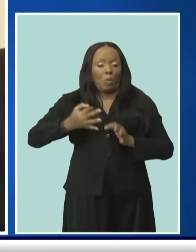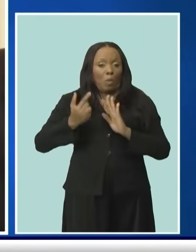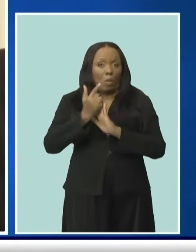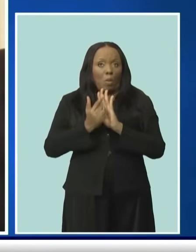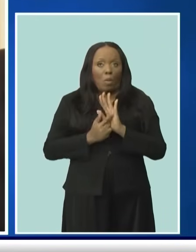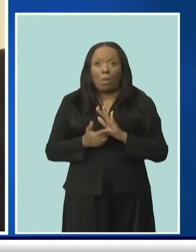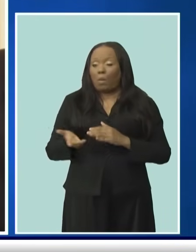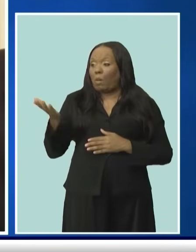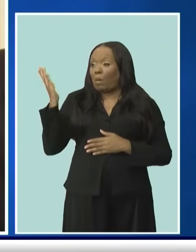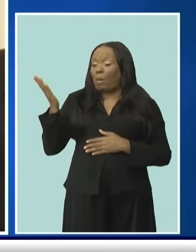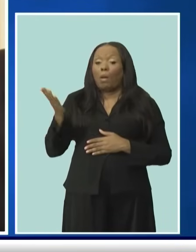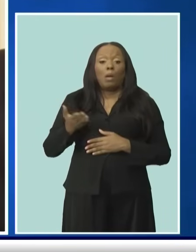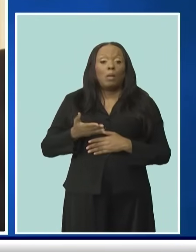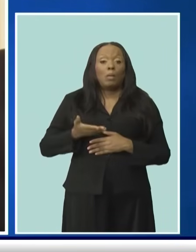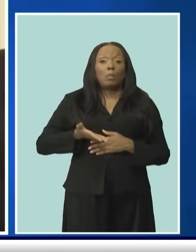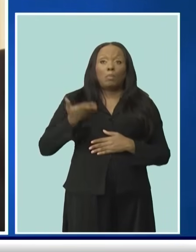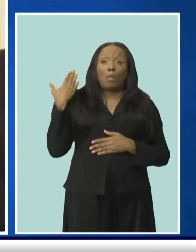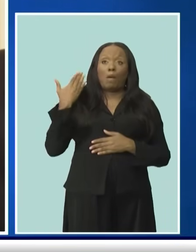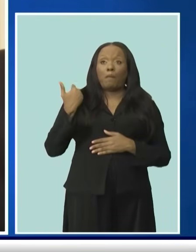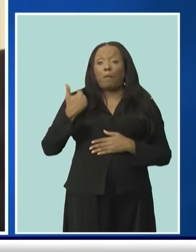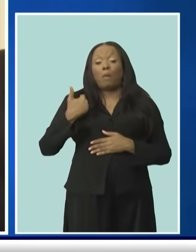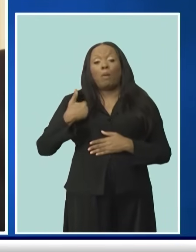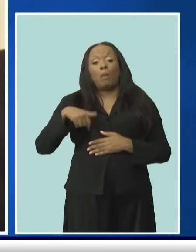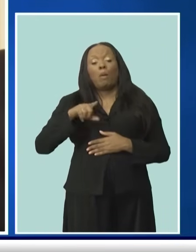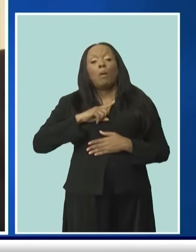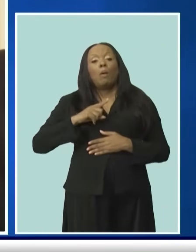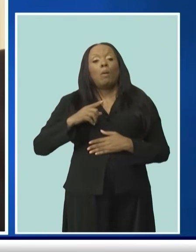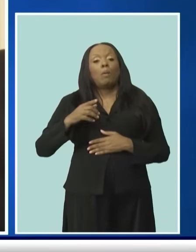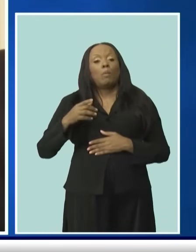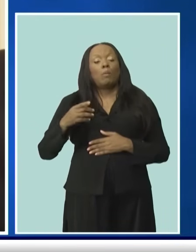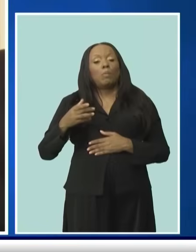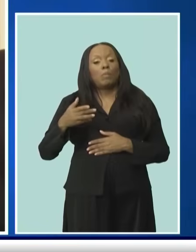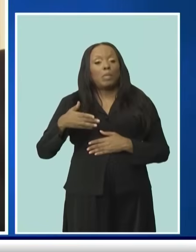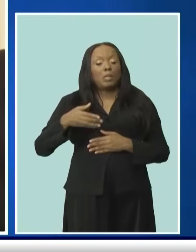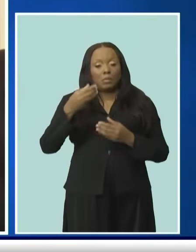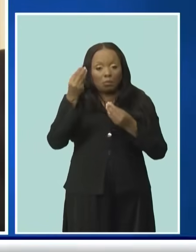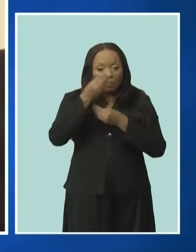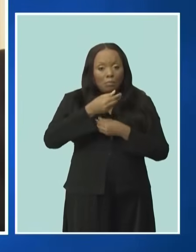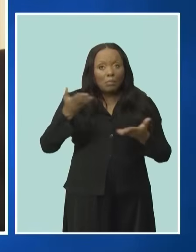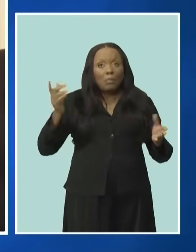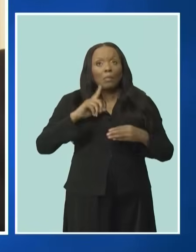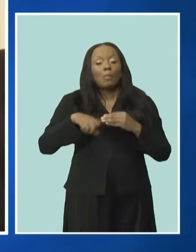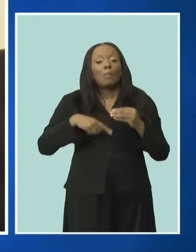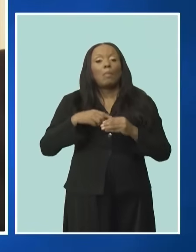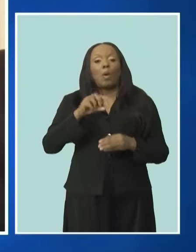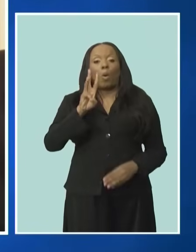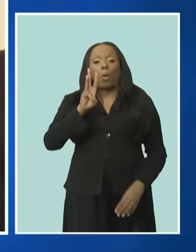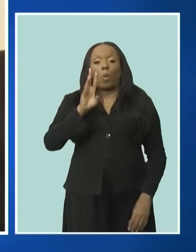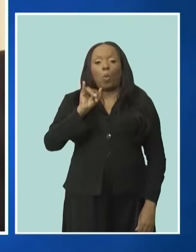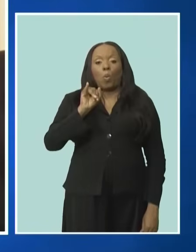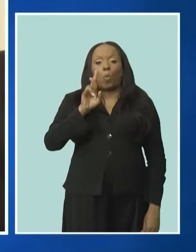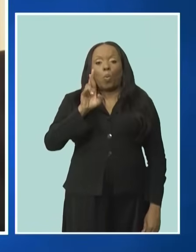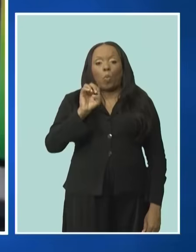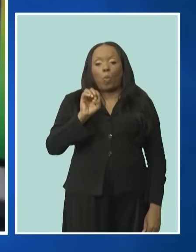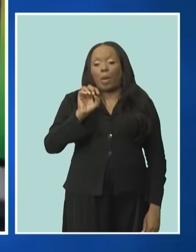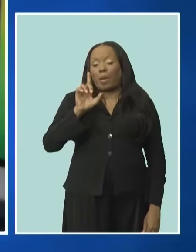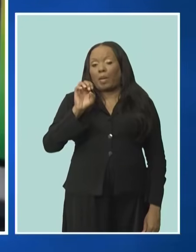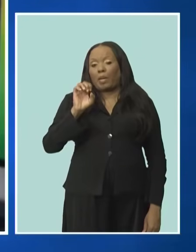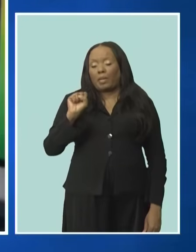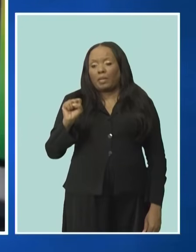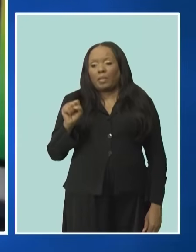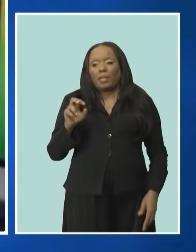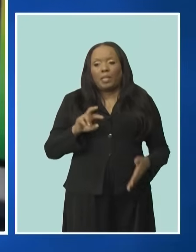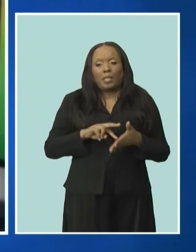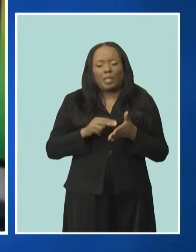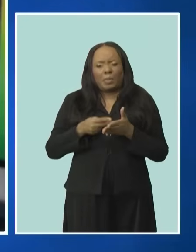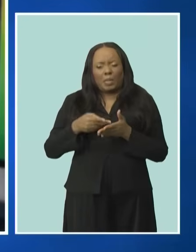to you that a consultative process on wireless intercept legislation and being able to use the intercepts as evidence